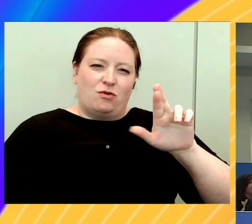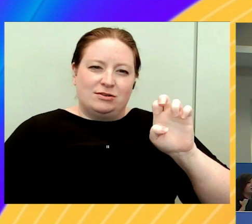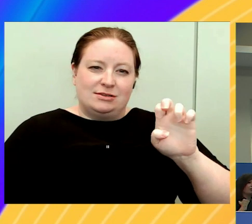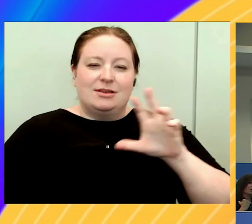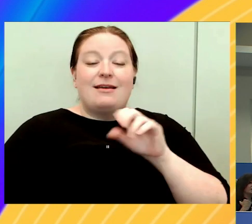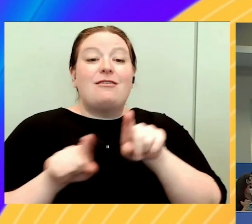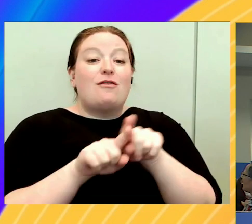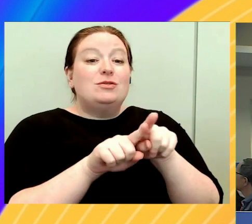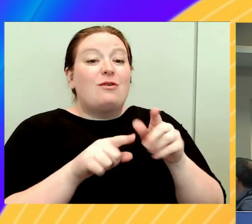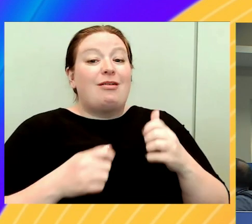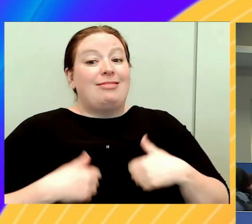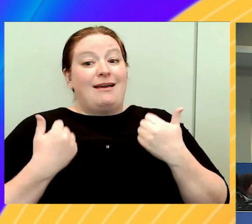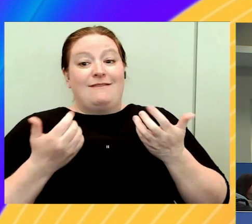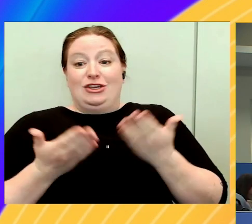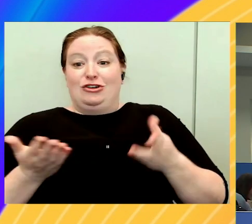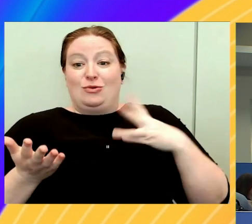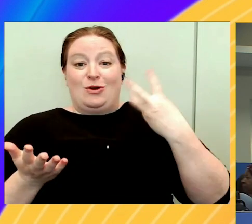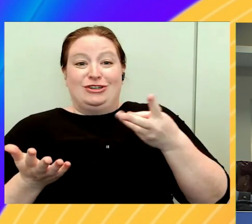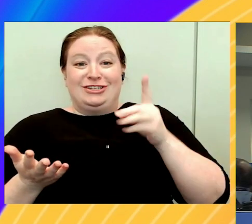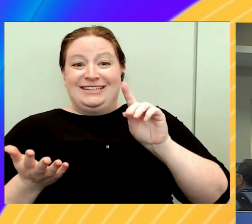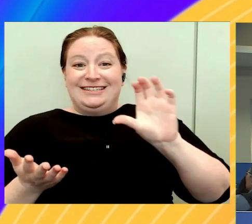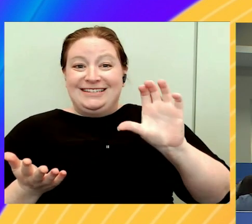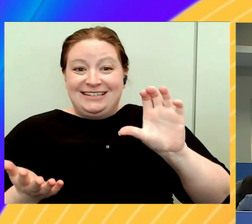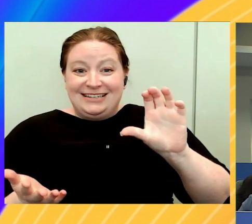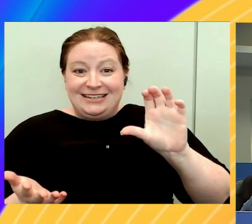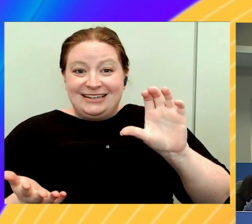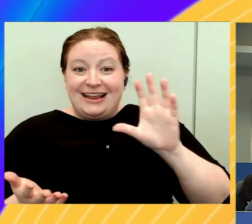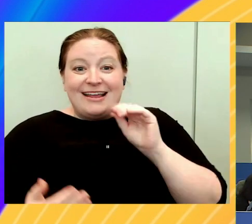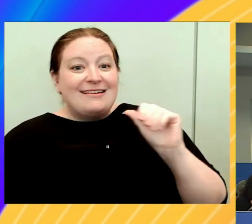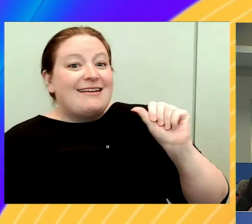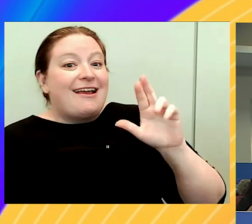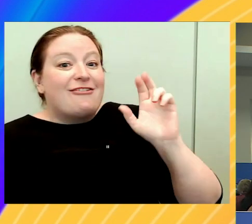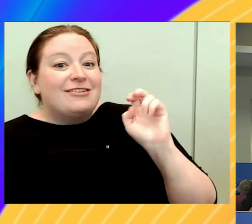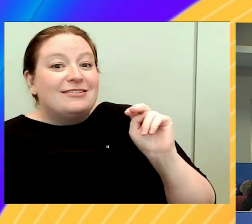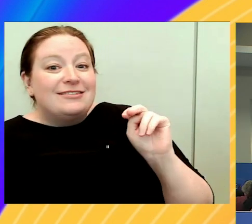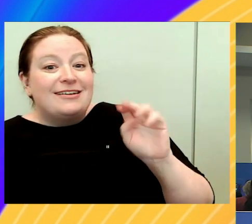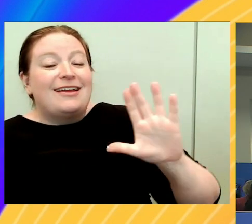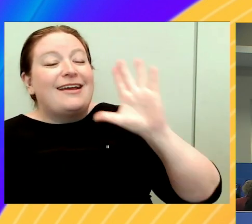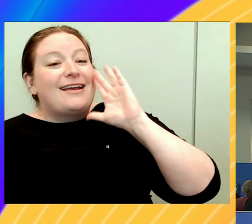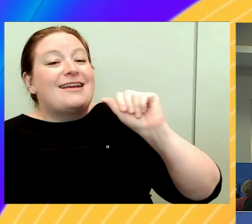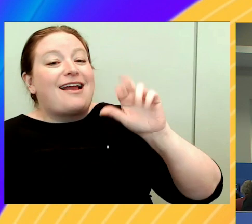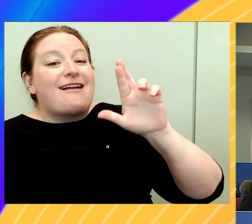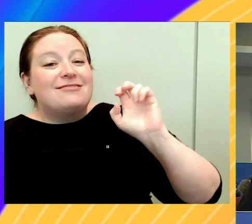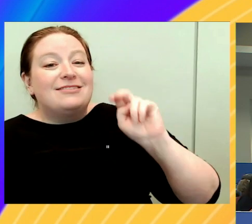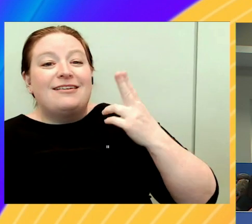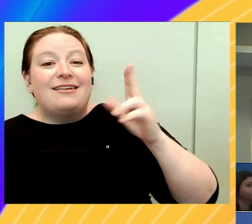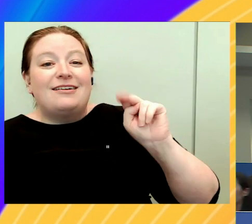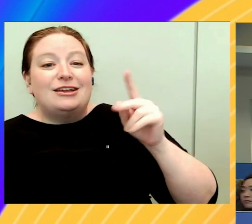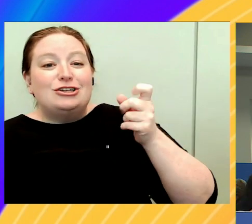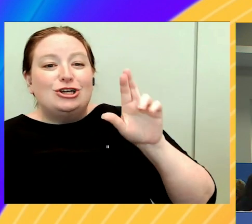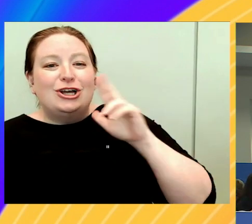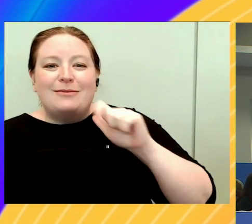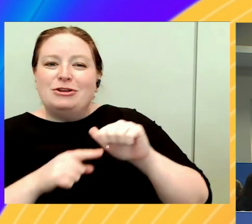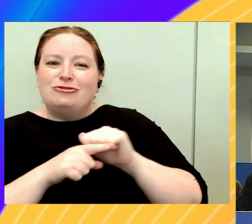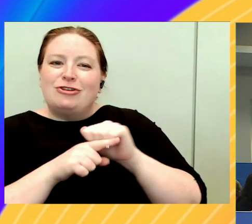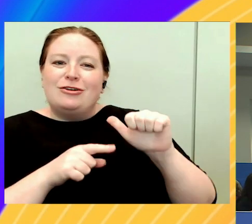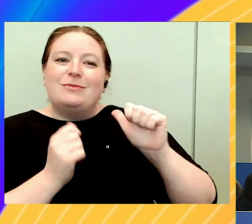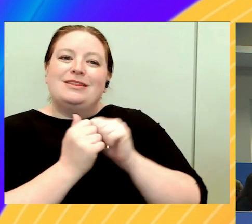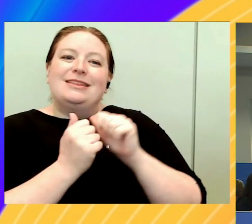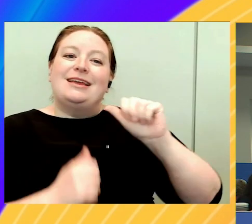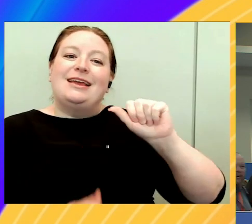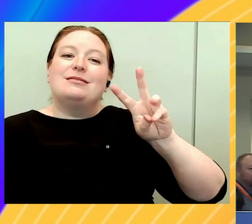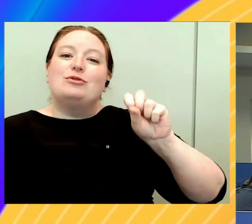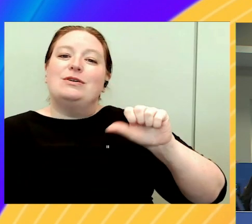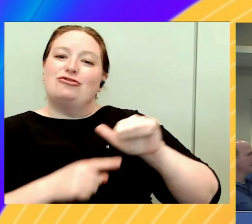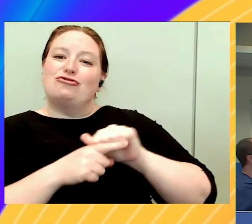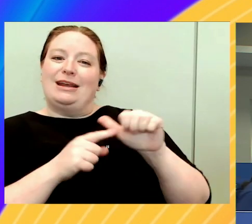D.C. And we also have Aaron. What's going on, everyone? My name is Aaron Hunter. I am a technical trainer with the AWS Training Certification team. But we're